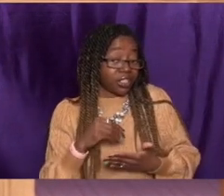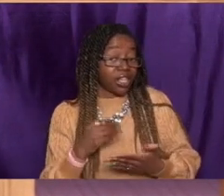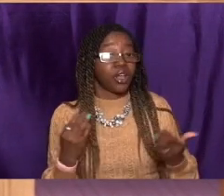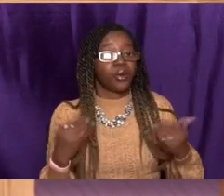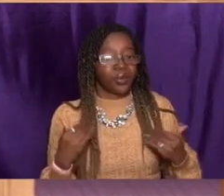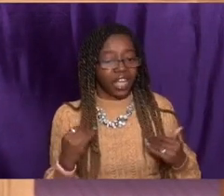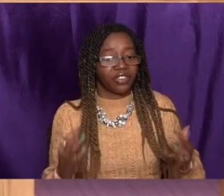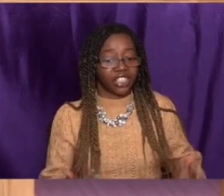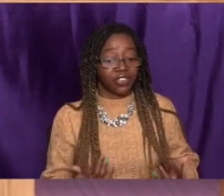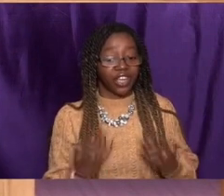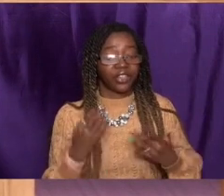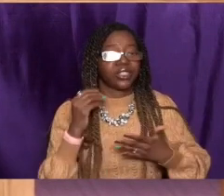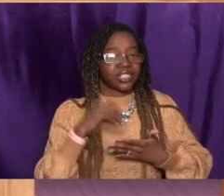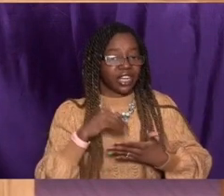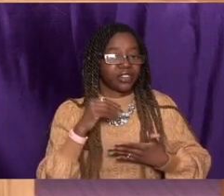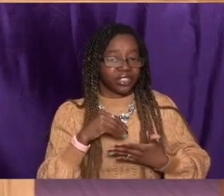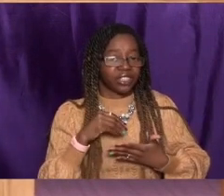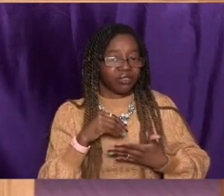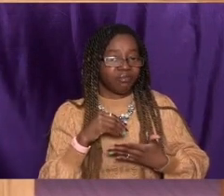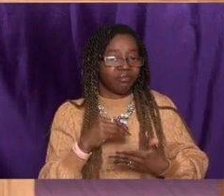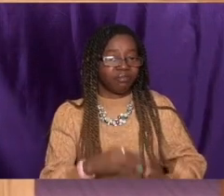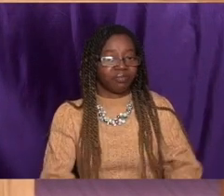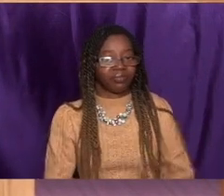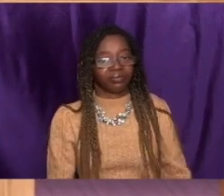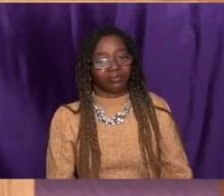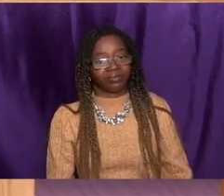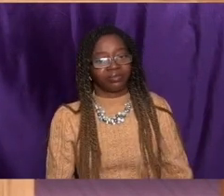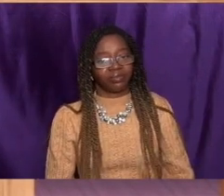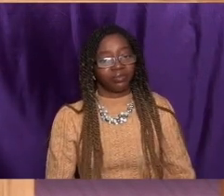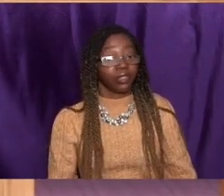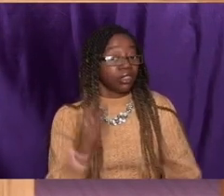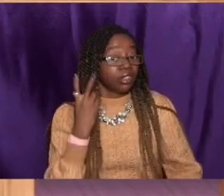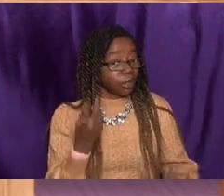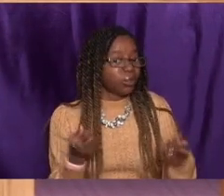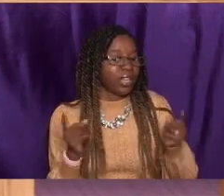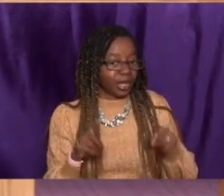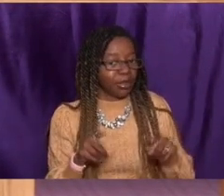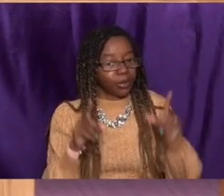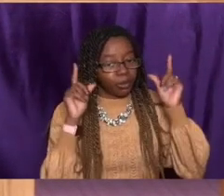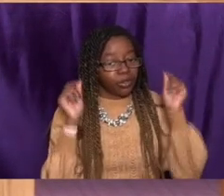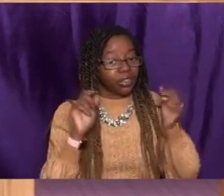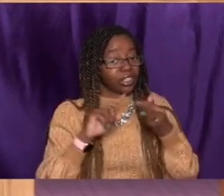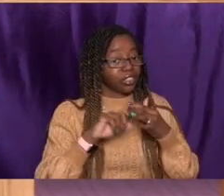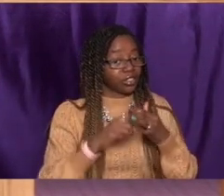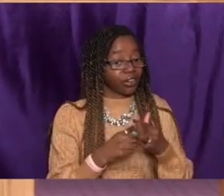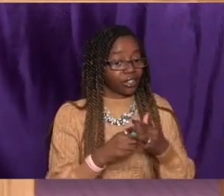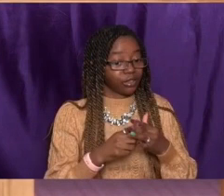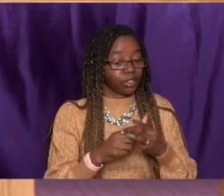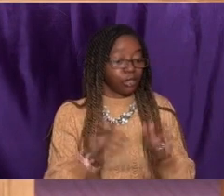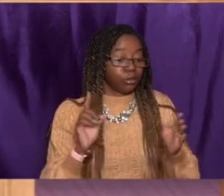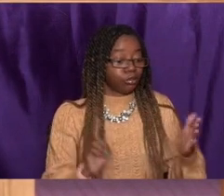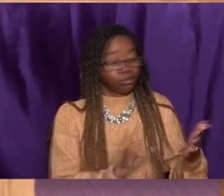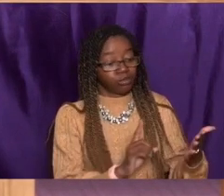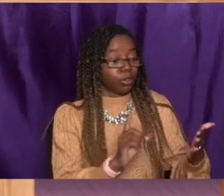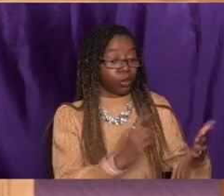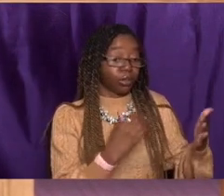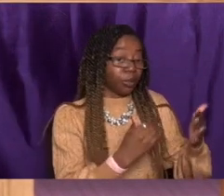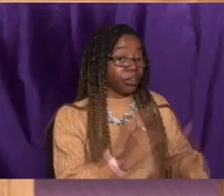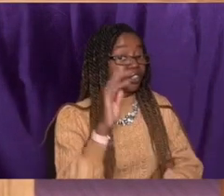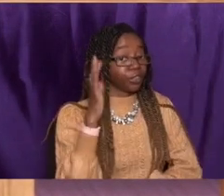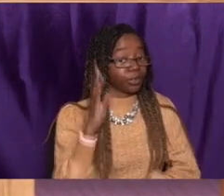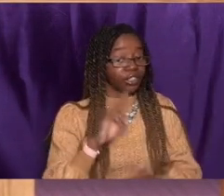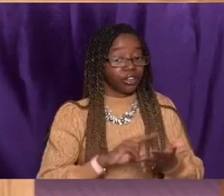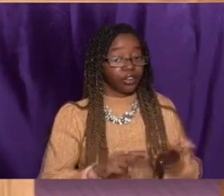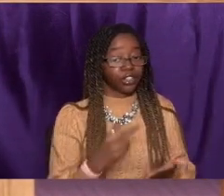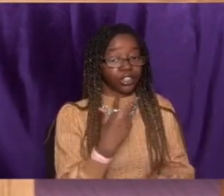have his fire inside of us. Look what happened when Moses began to approach the bush. It's right there in Exodus 3, verses 4 and